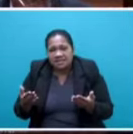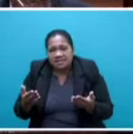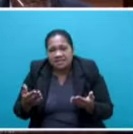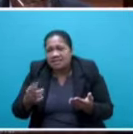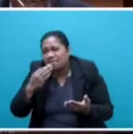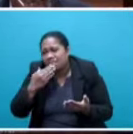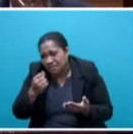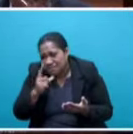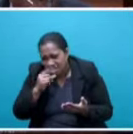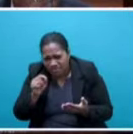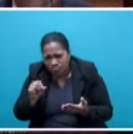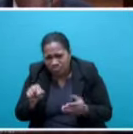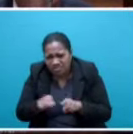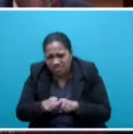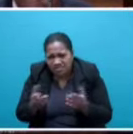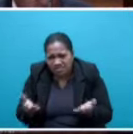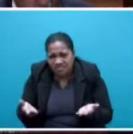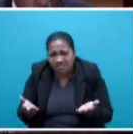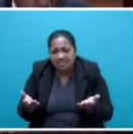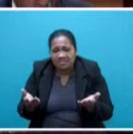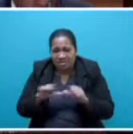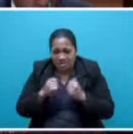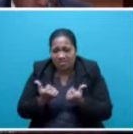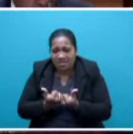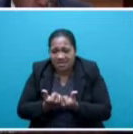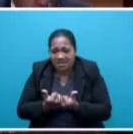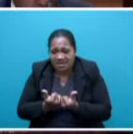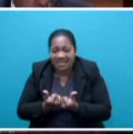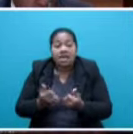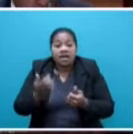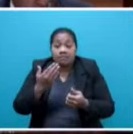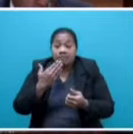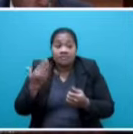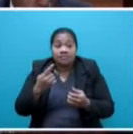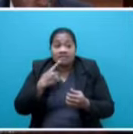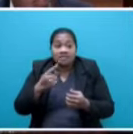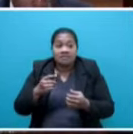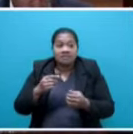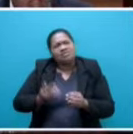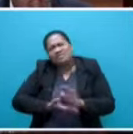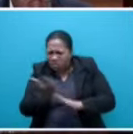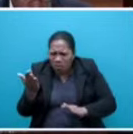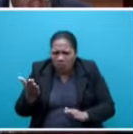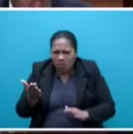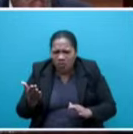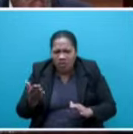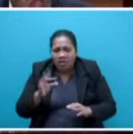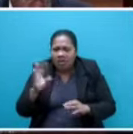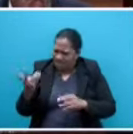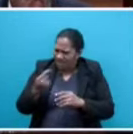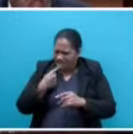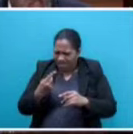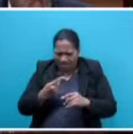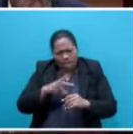too. Mr. Speaker, sir, it's an amendment. Talking, Mr. Speaker, sir, they're saying just go. You see, this is the kind